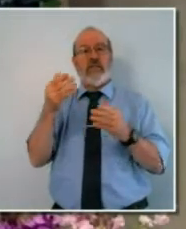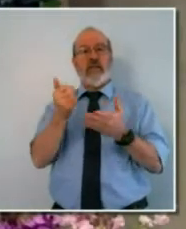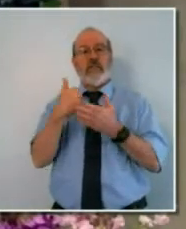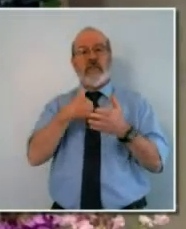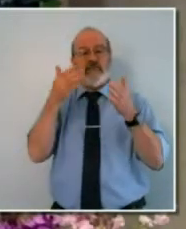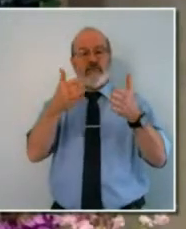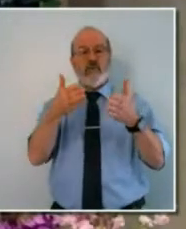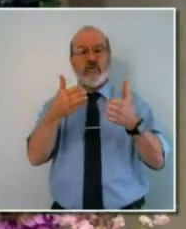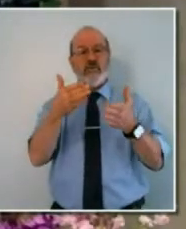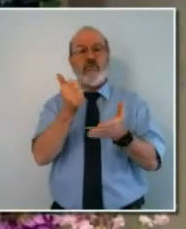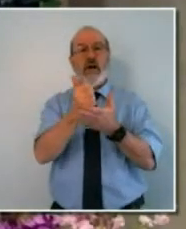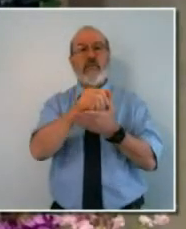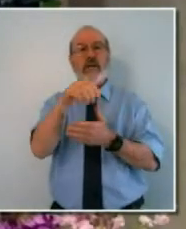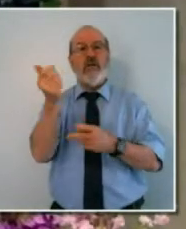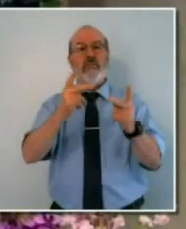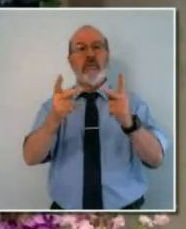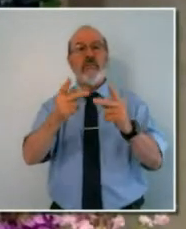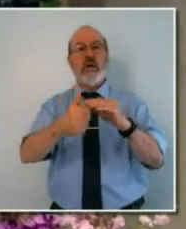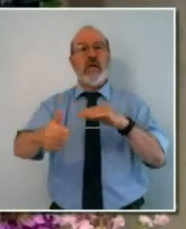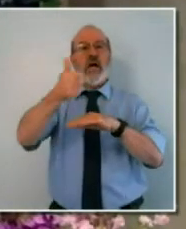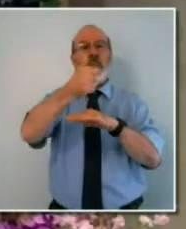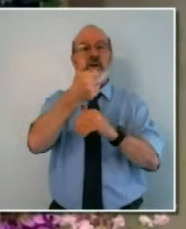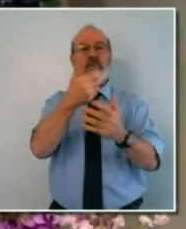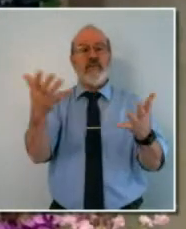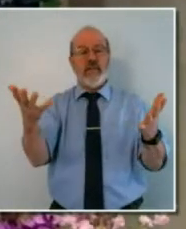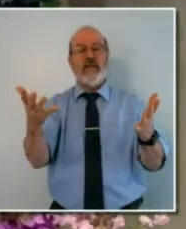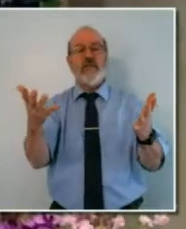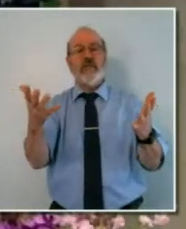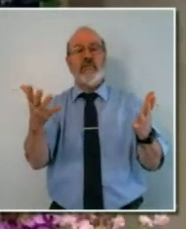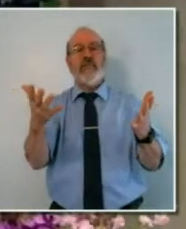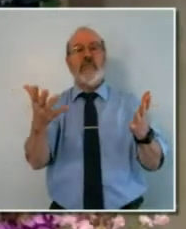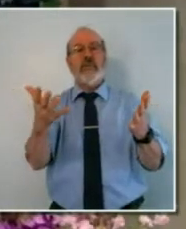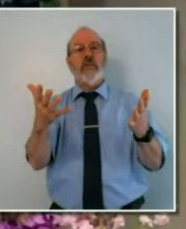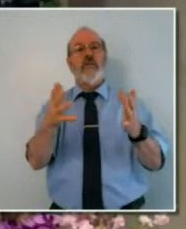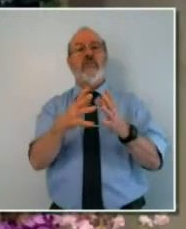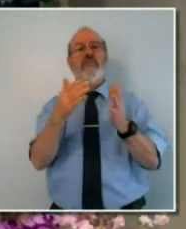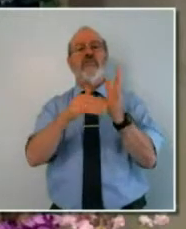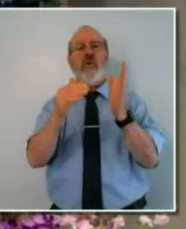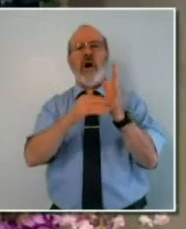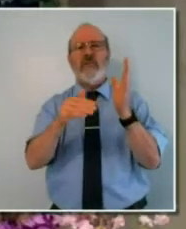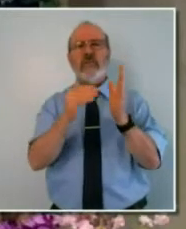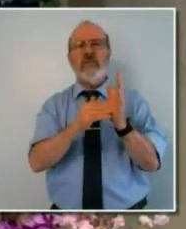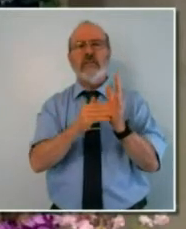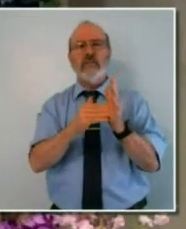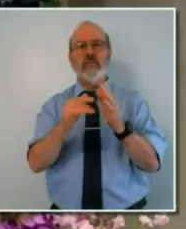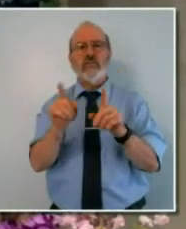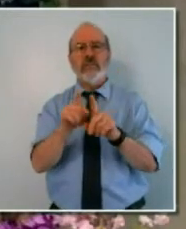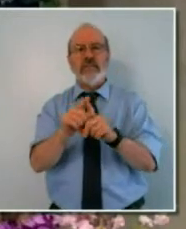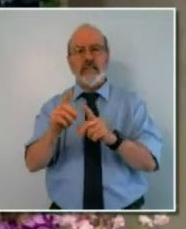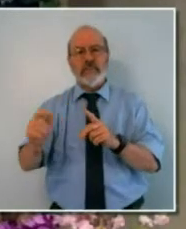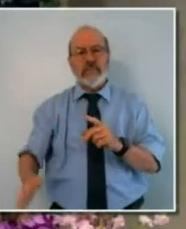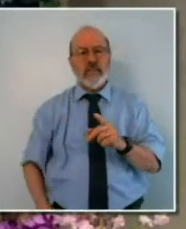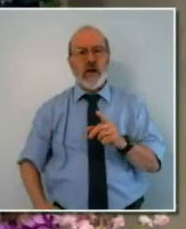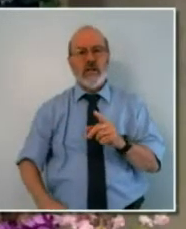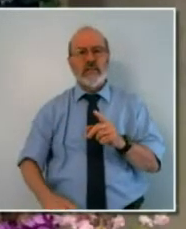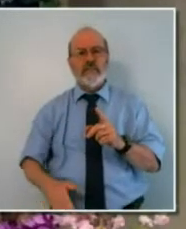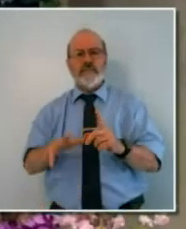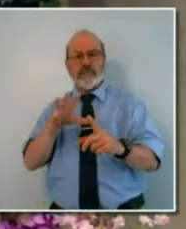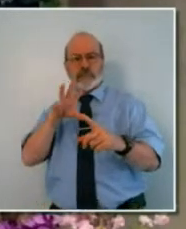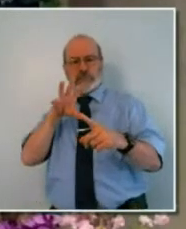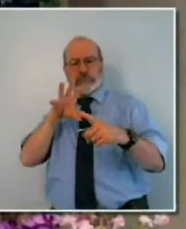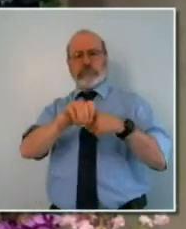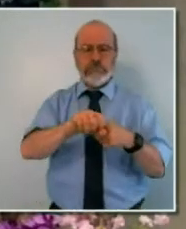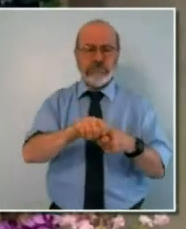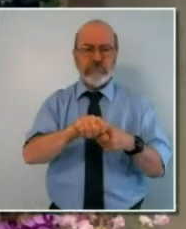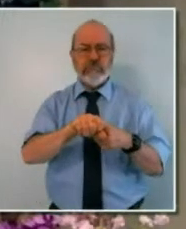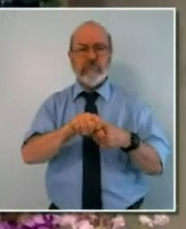others above everything else. Far too often, we're like dogs that sink their teeth in and